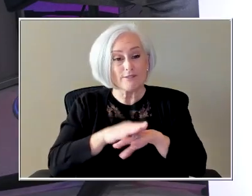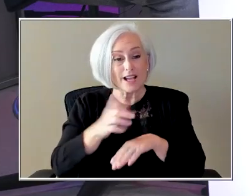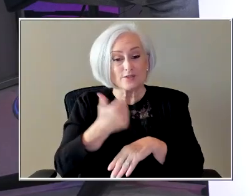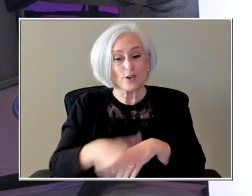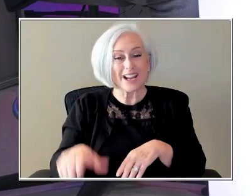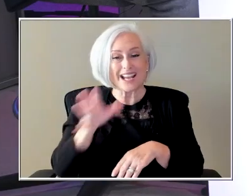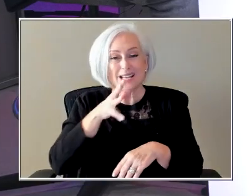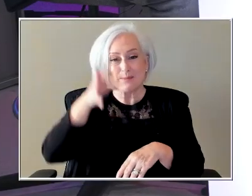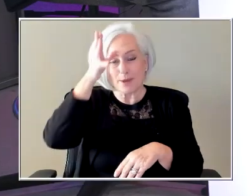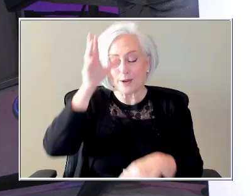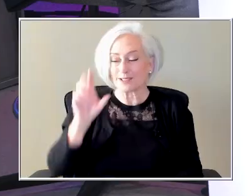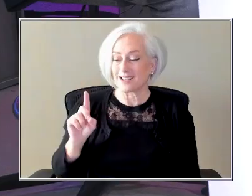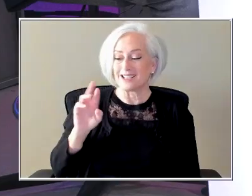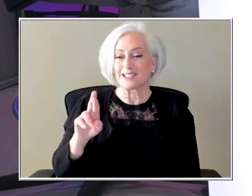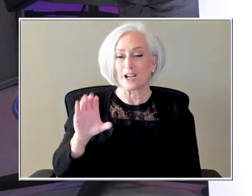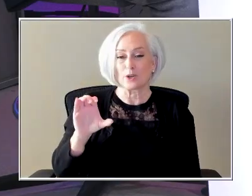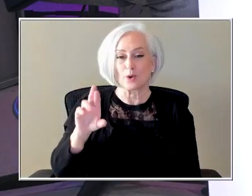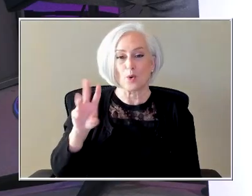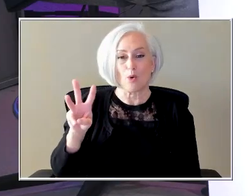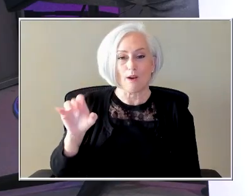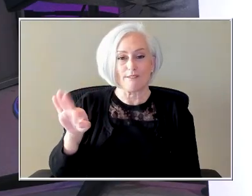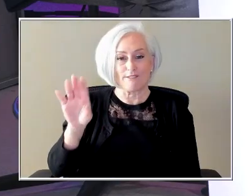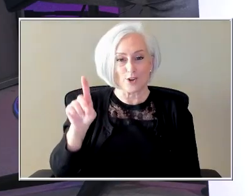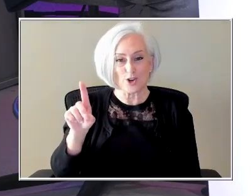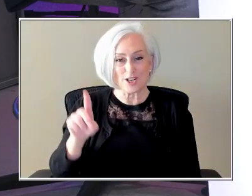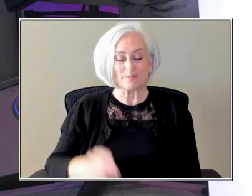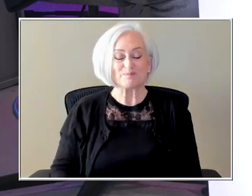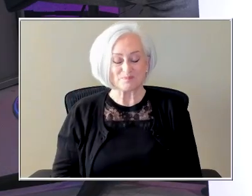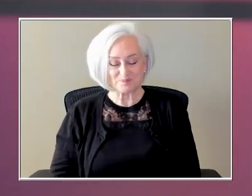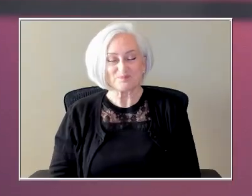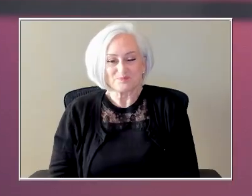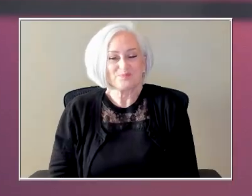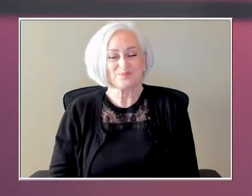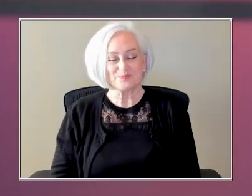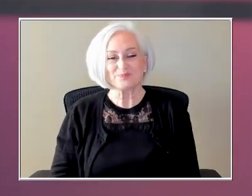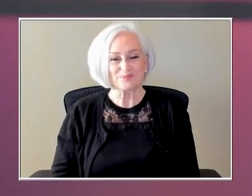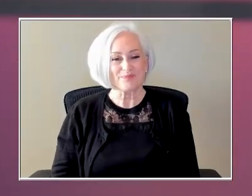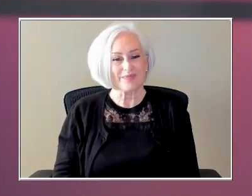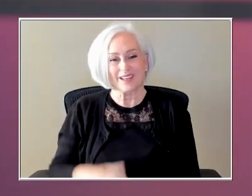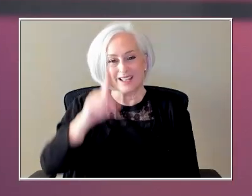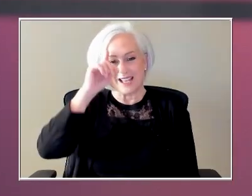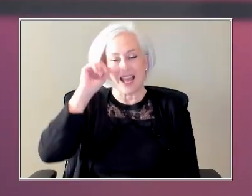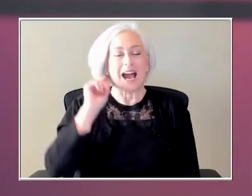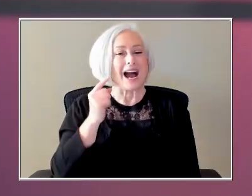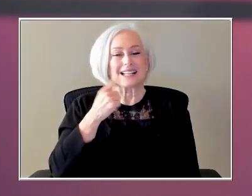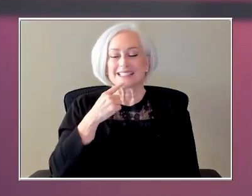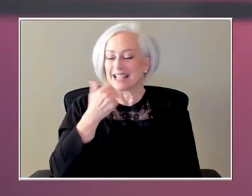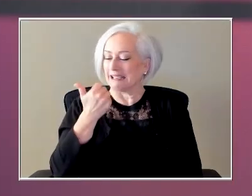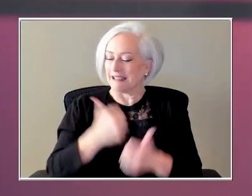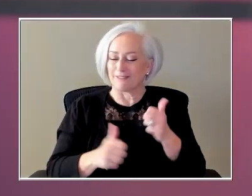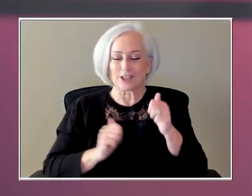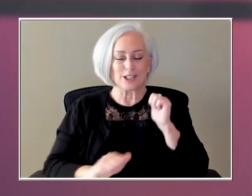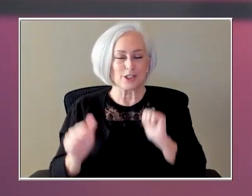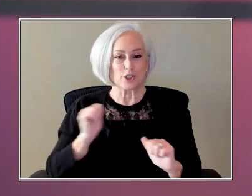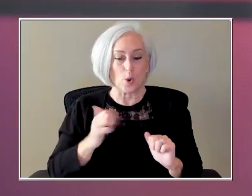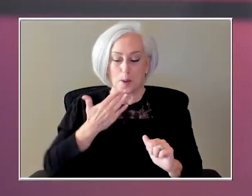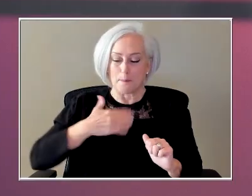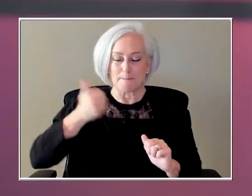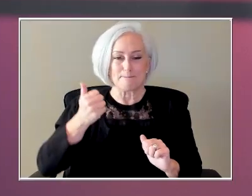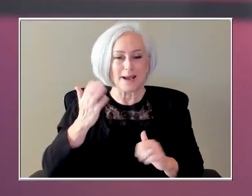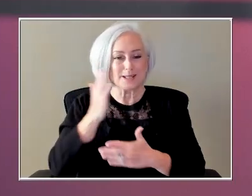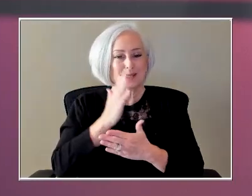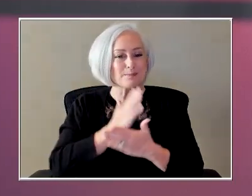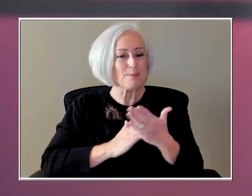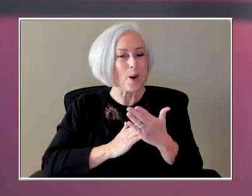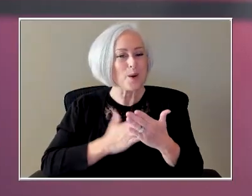Crawford? Yeah, so, you know, I think I say this on every show, but the best part of my job is you get to meet these